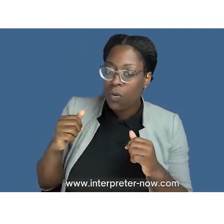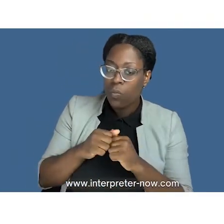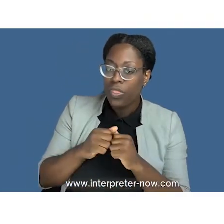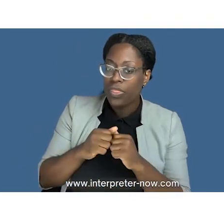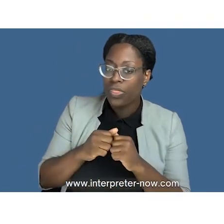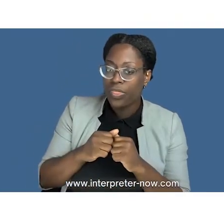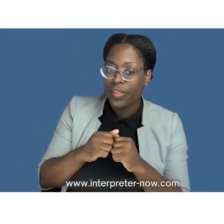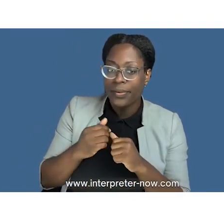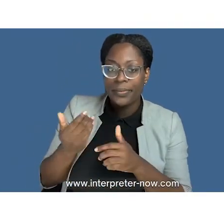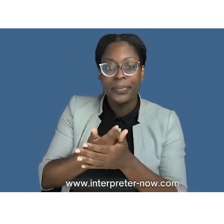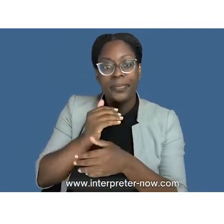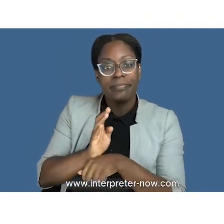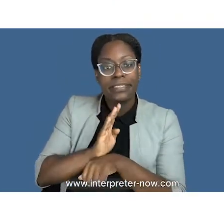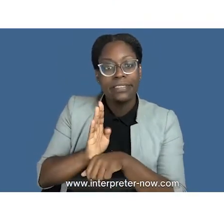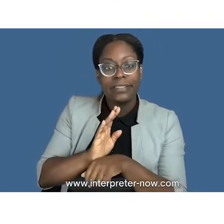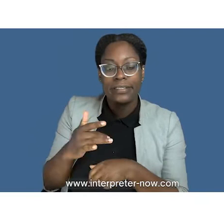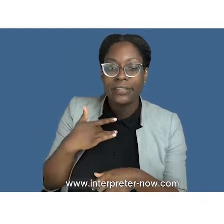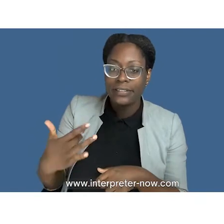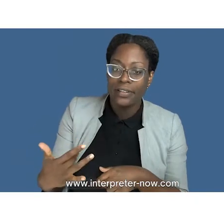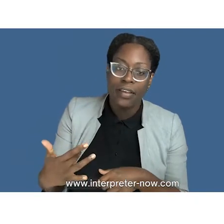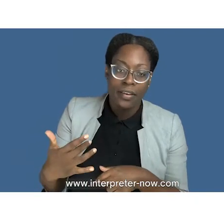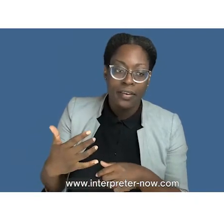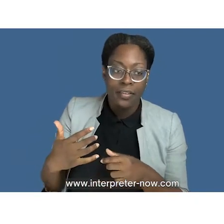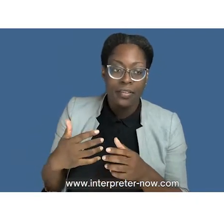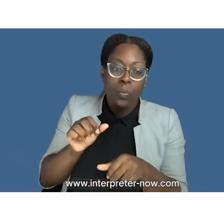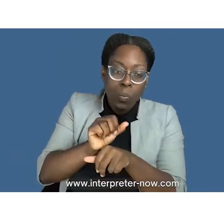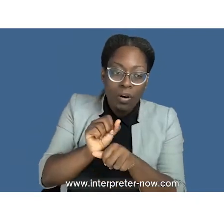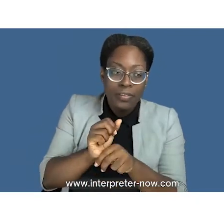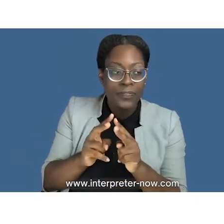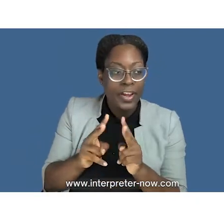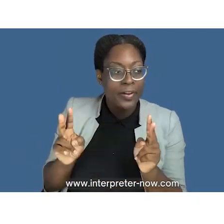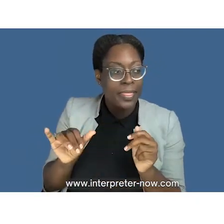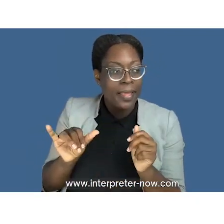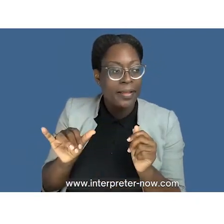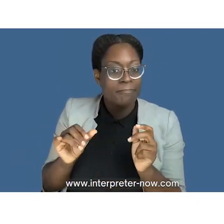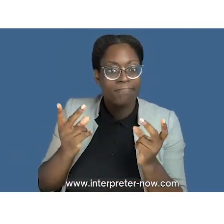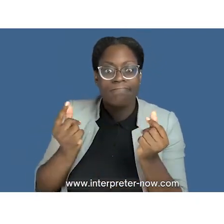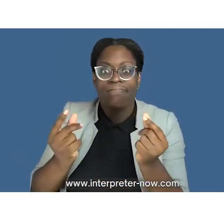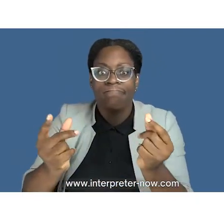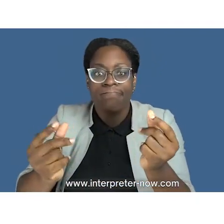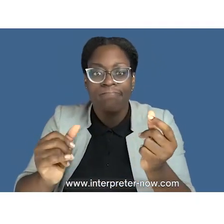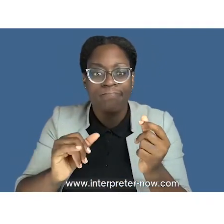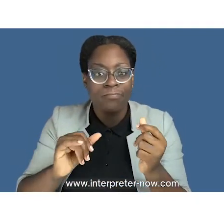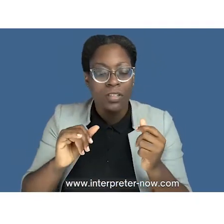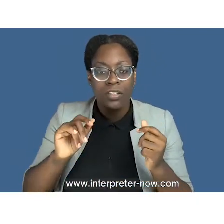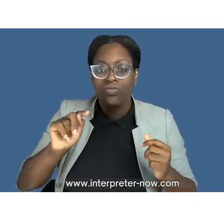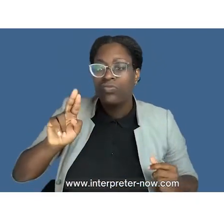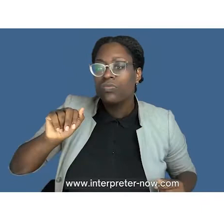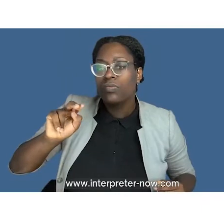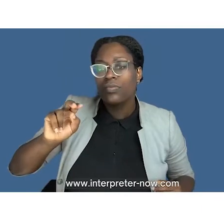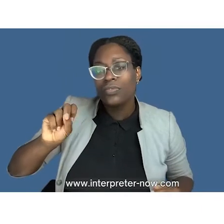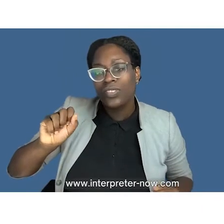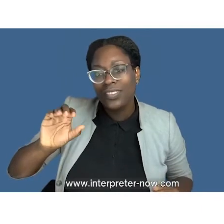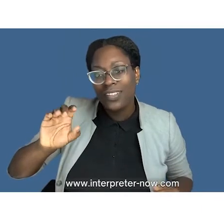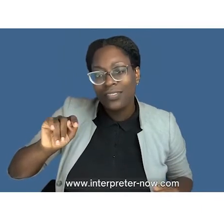very transactional, that we want to get to the next deadline. We do just want to do this product launch. And so everybody